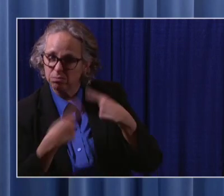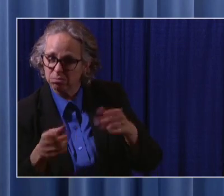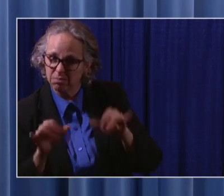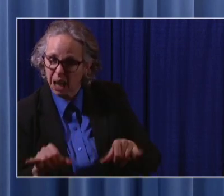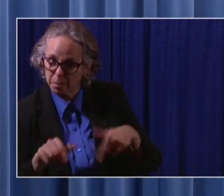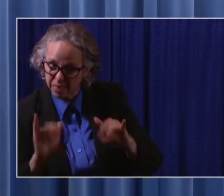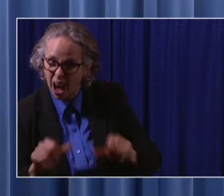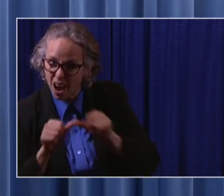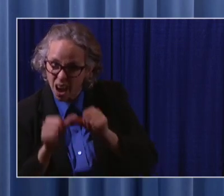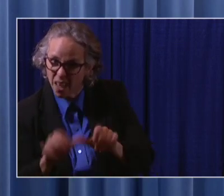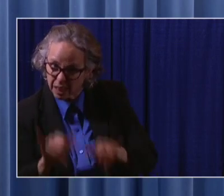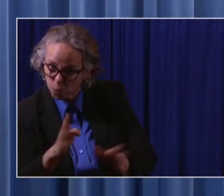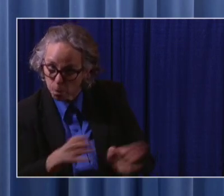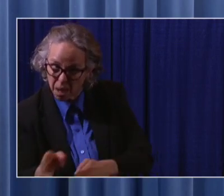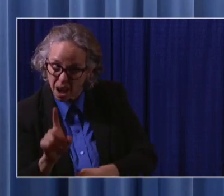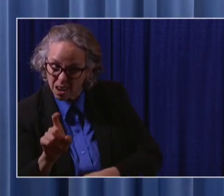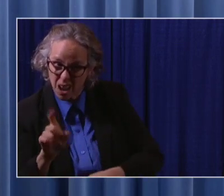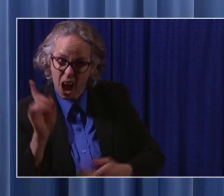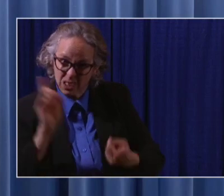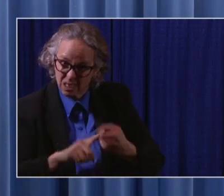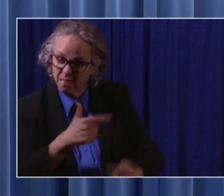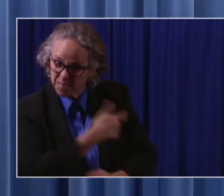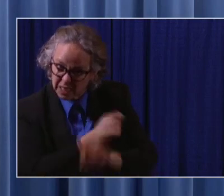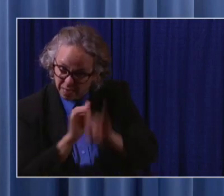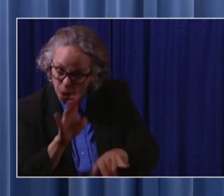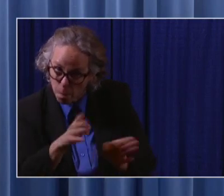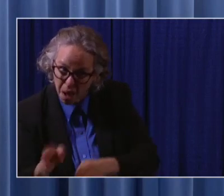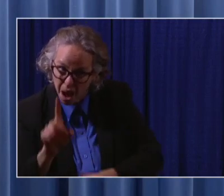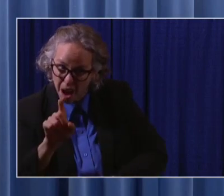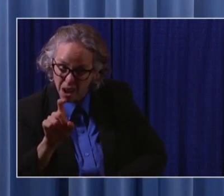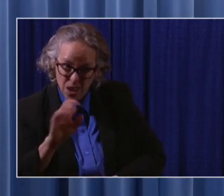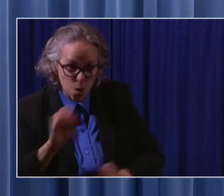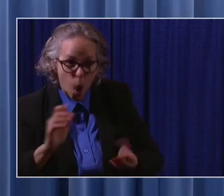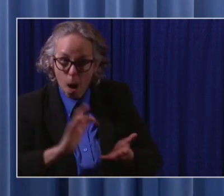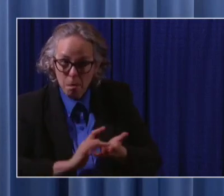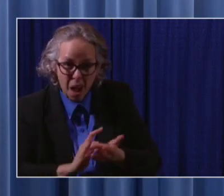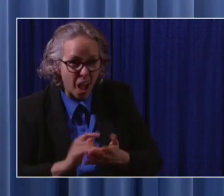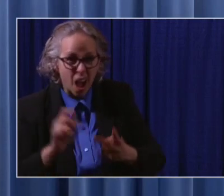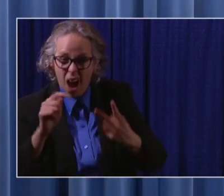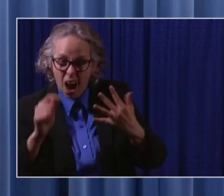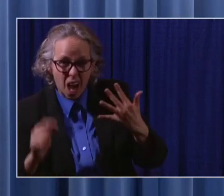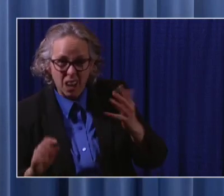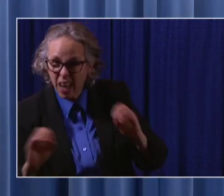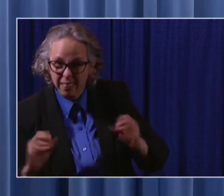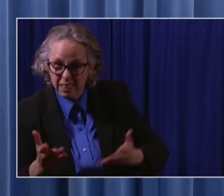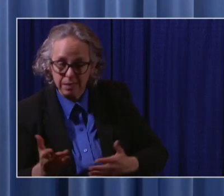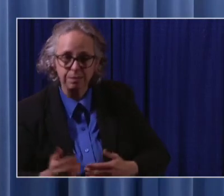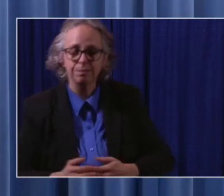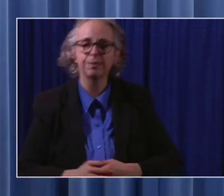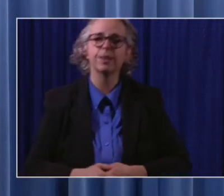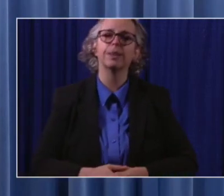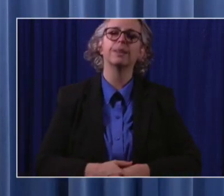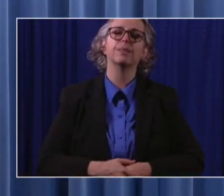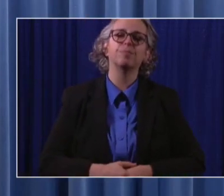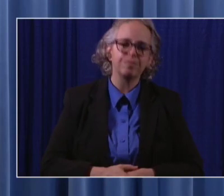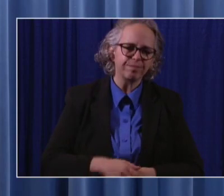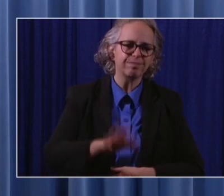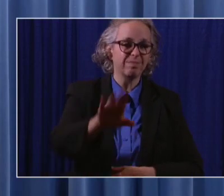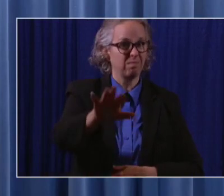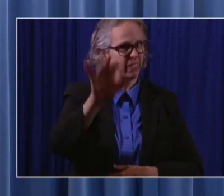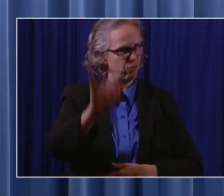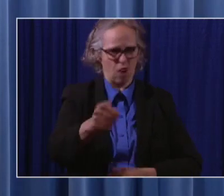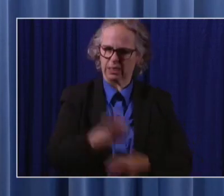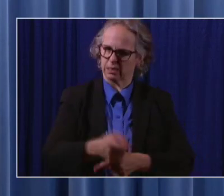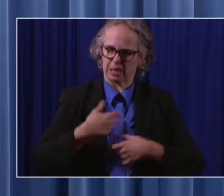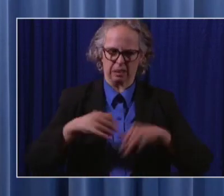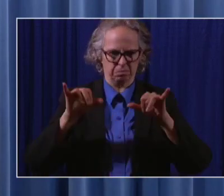or a vaccine. So there's no drug of efficacy the best treatment game plan that every expert that I can find to talk